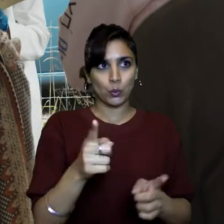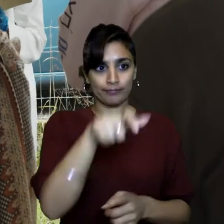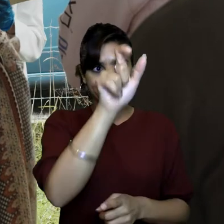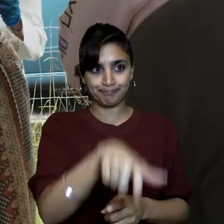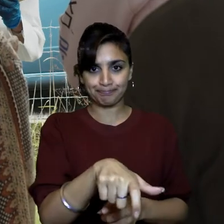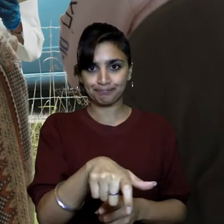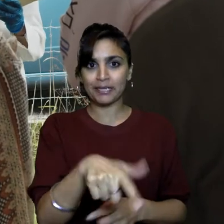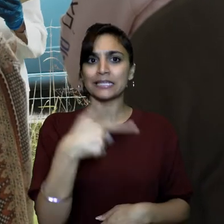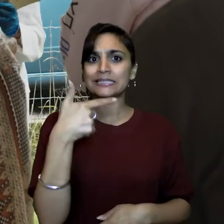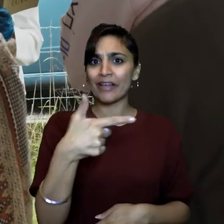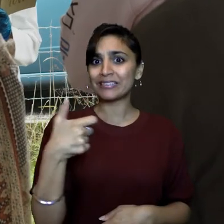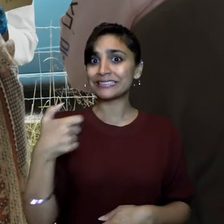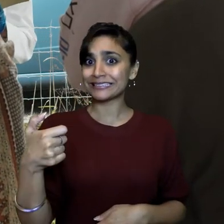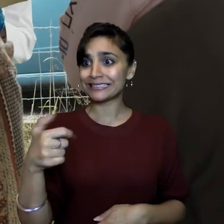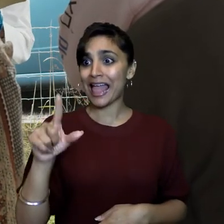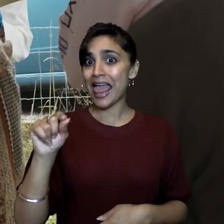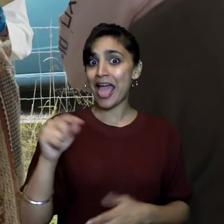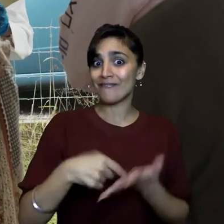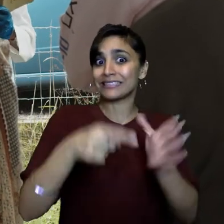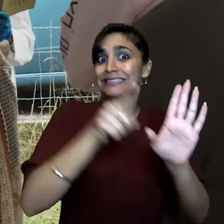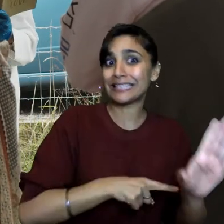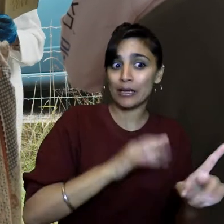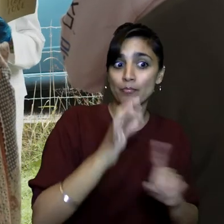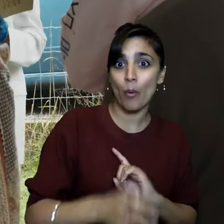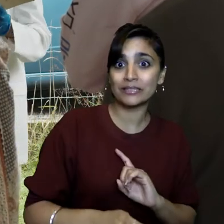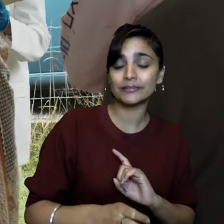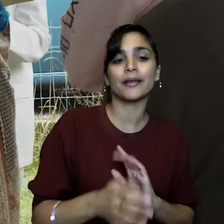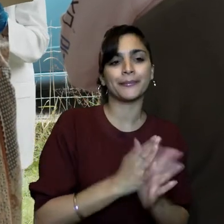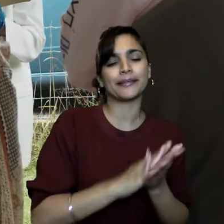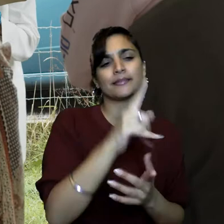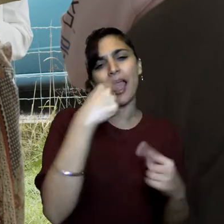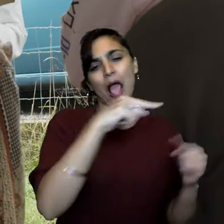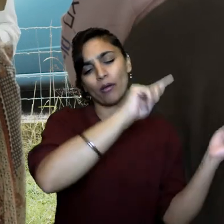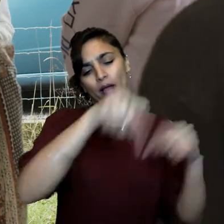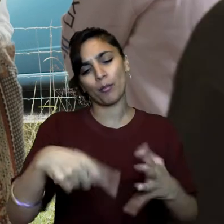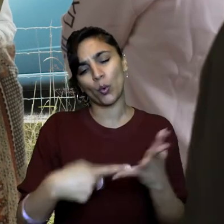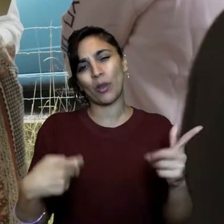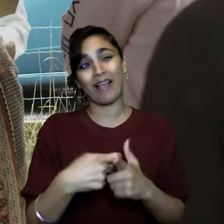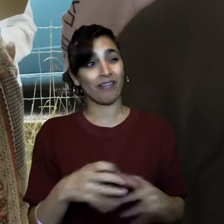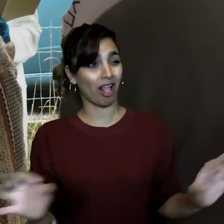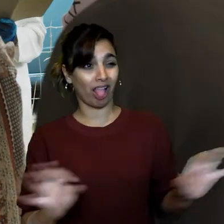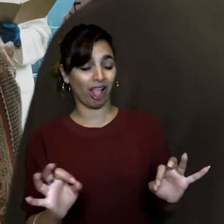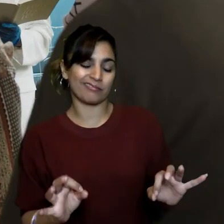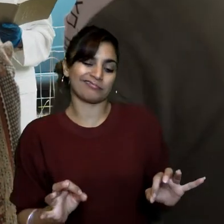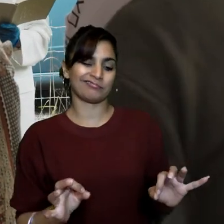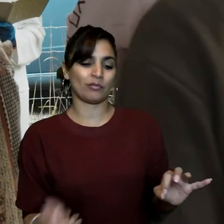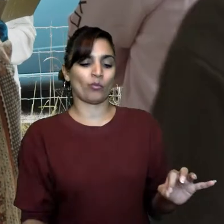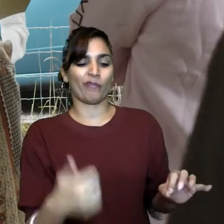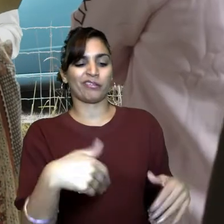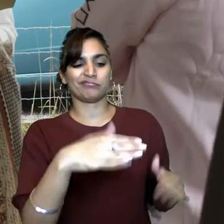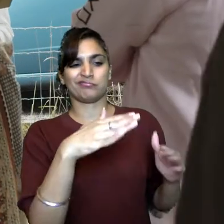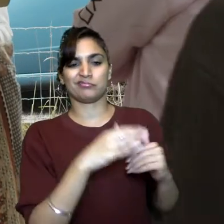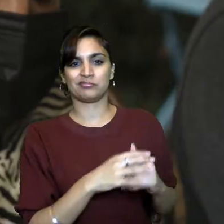eleventy points you can come in otherwise just piss off back to where you came from especially